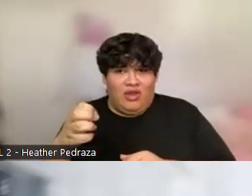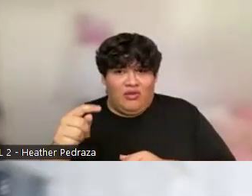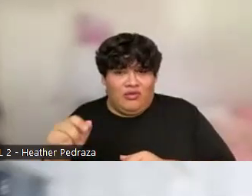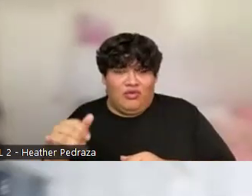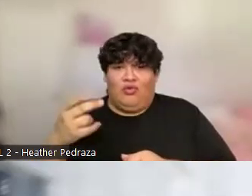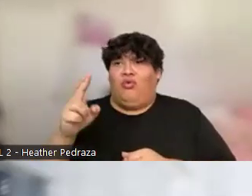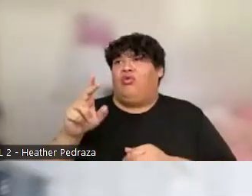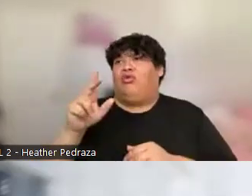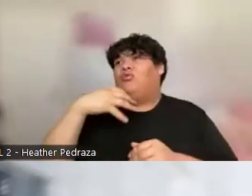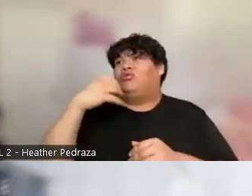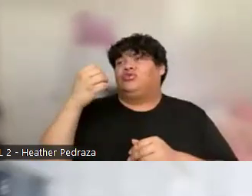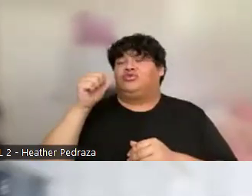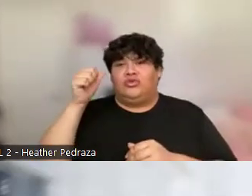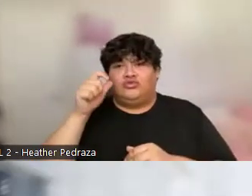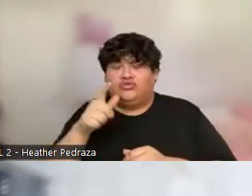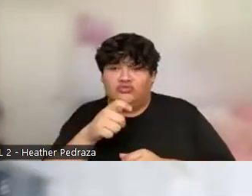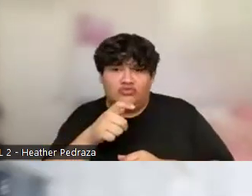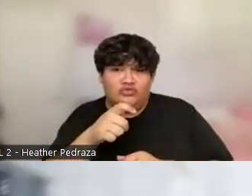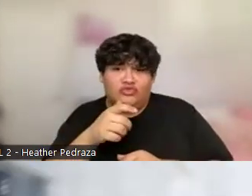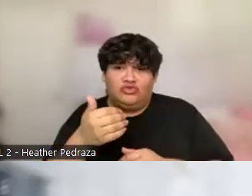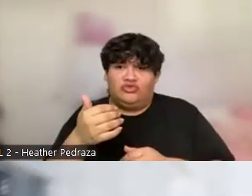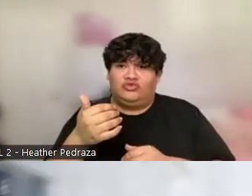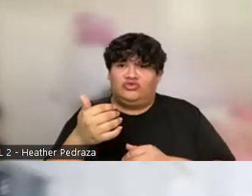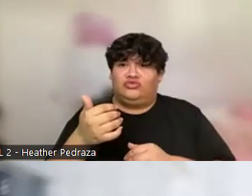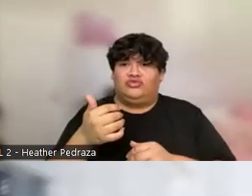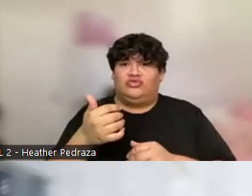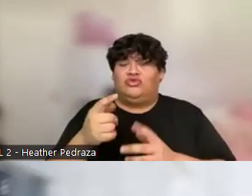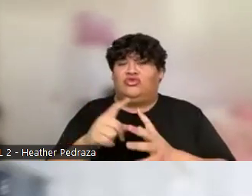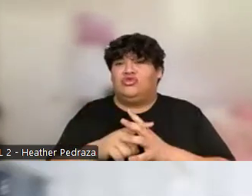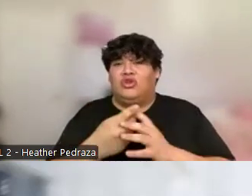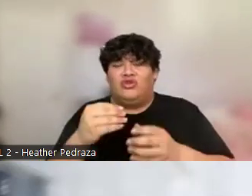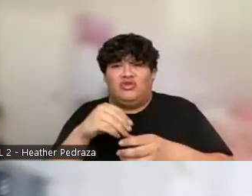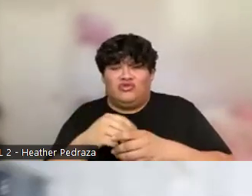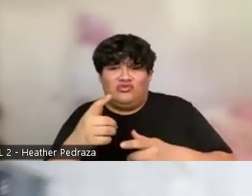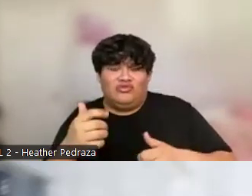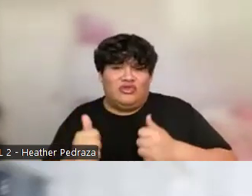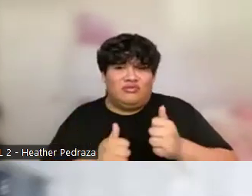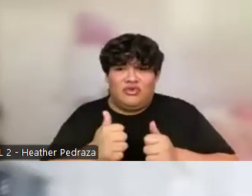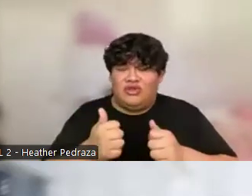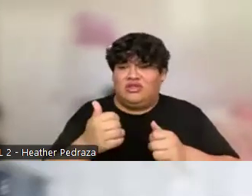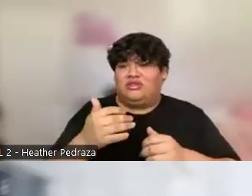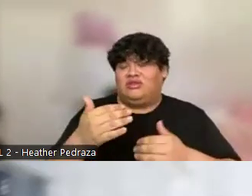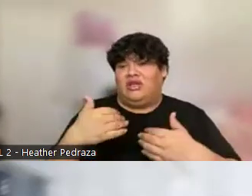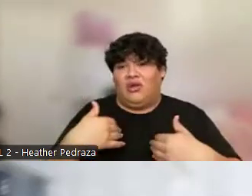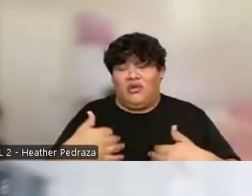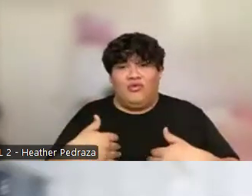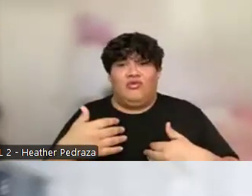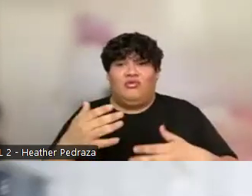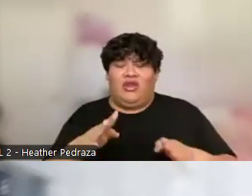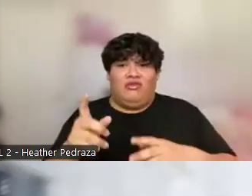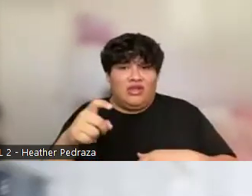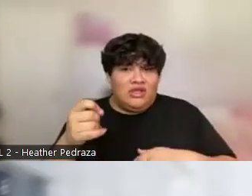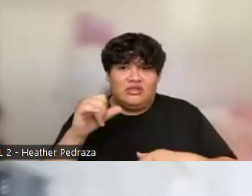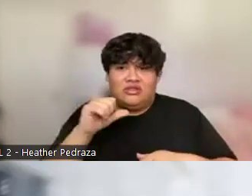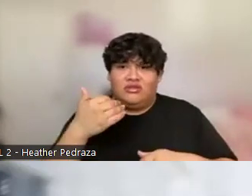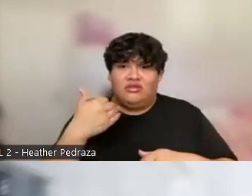adults who um, ex start experiencing behavioral health needs, perhaps because of not have, as